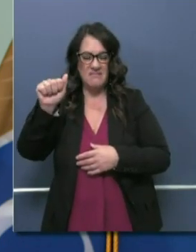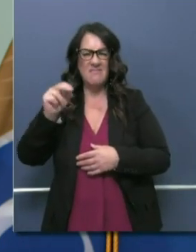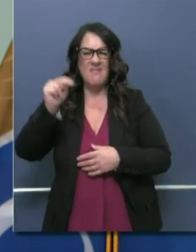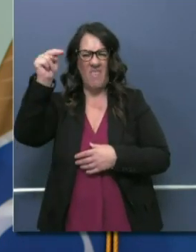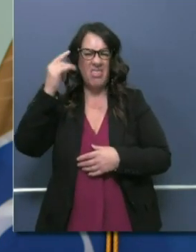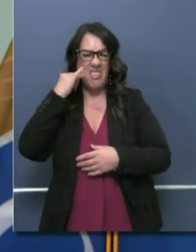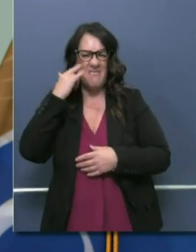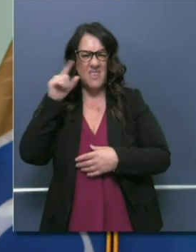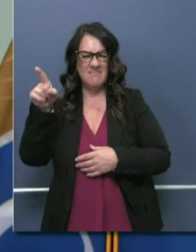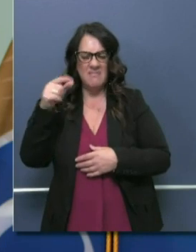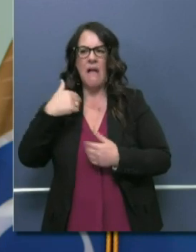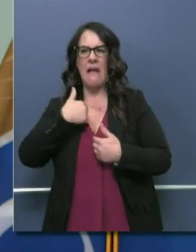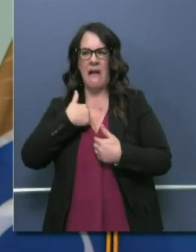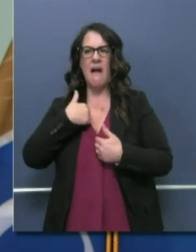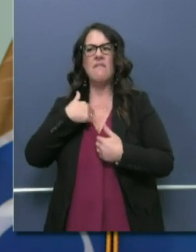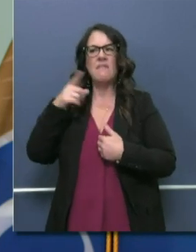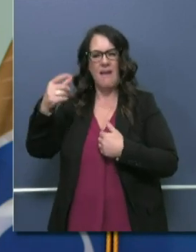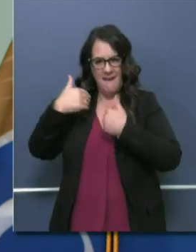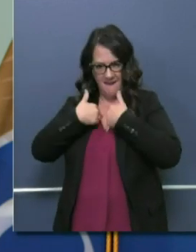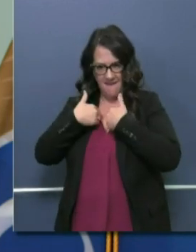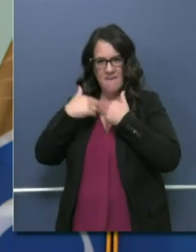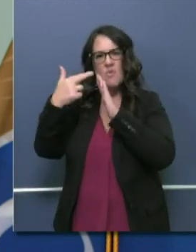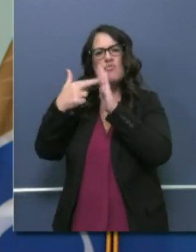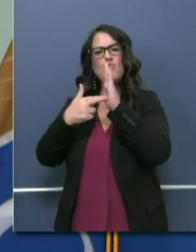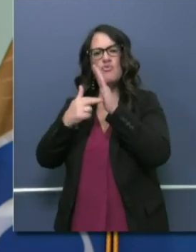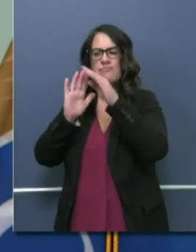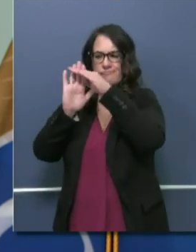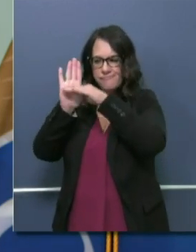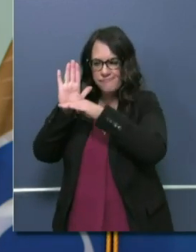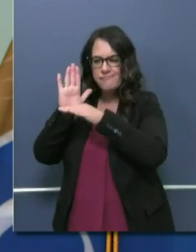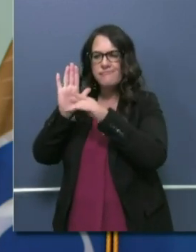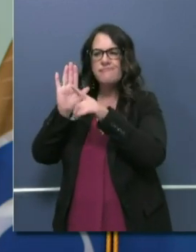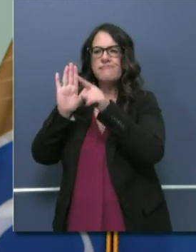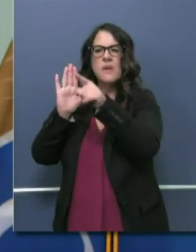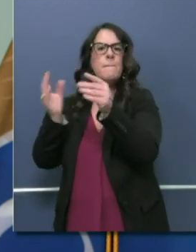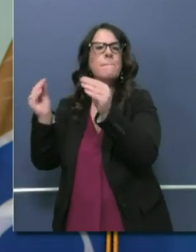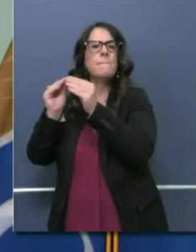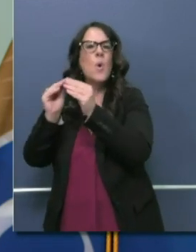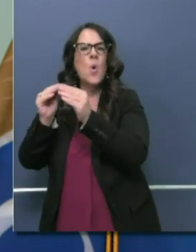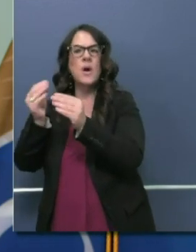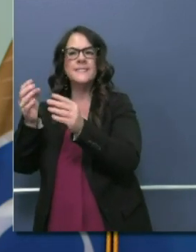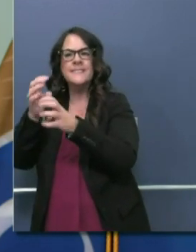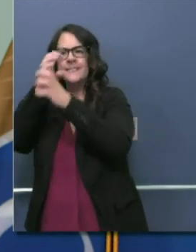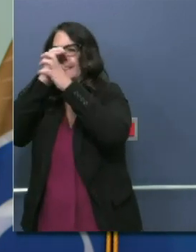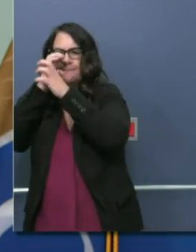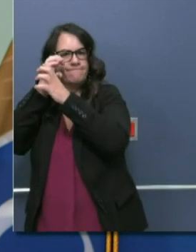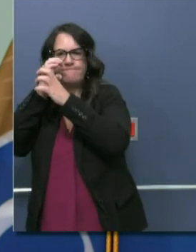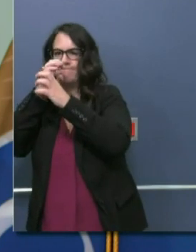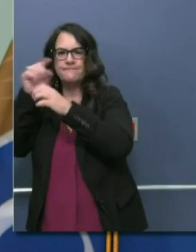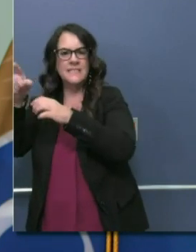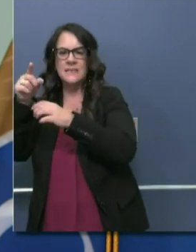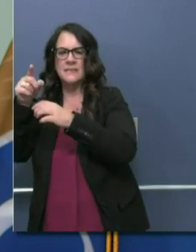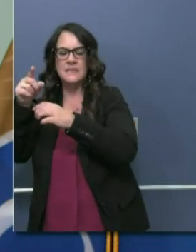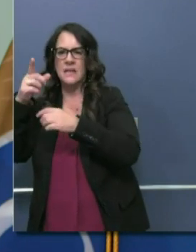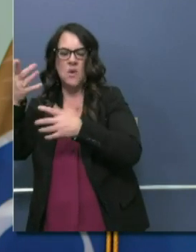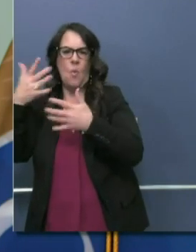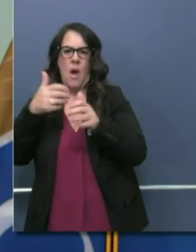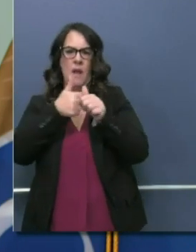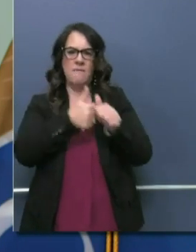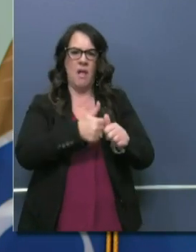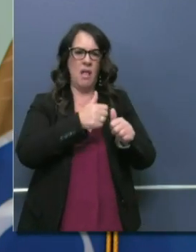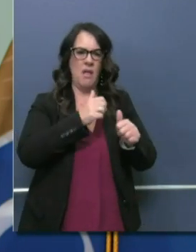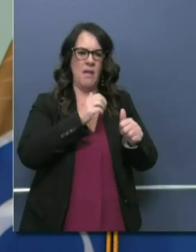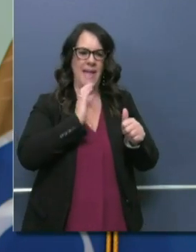have guidelines where they are a little more strict than these guidelines. If they choose not to come